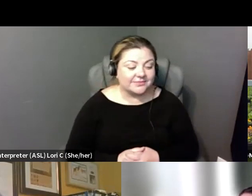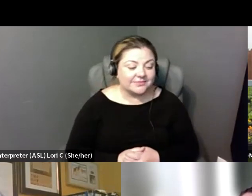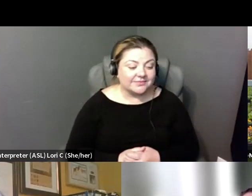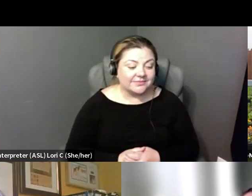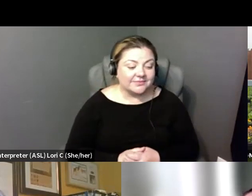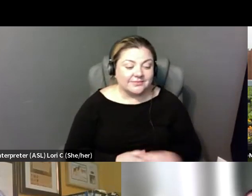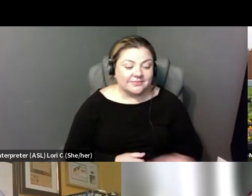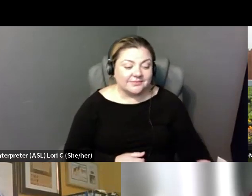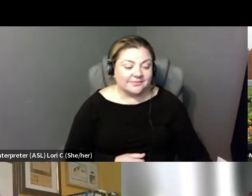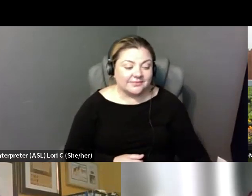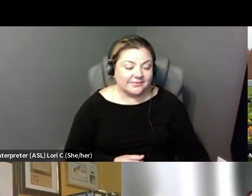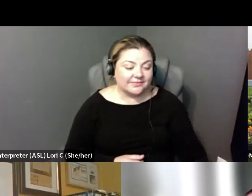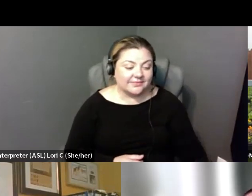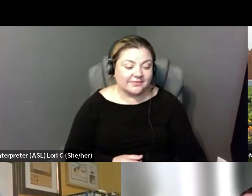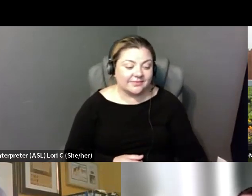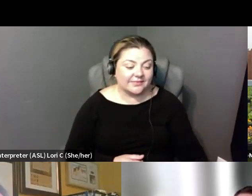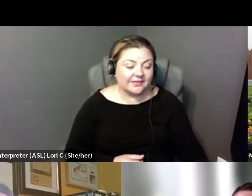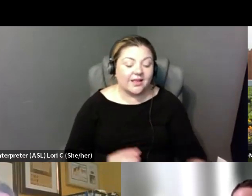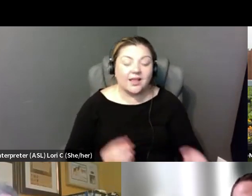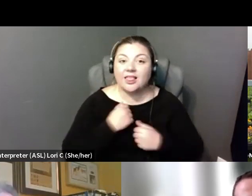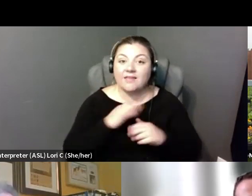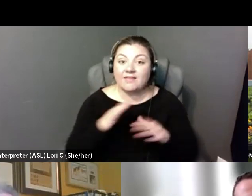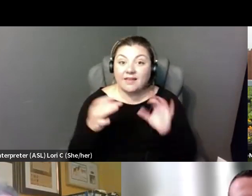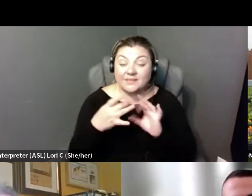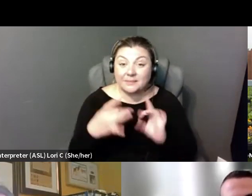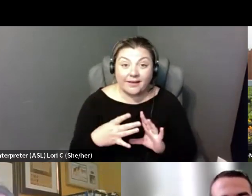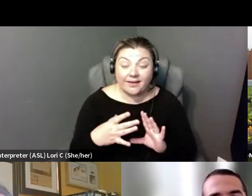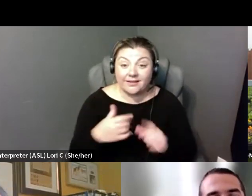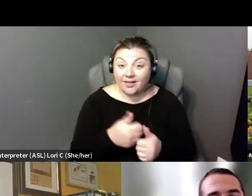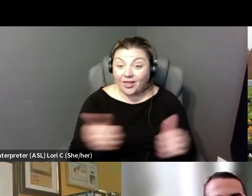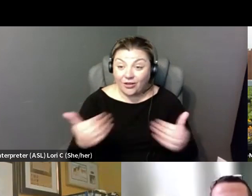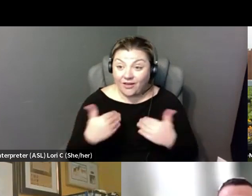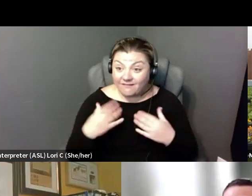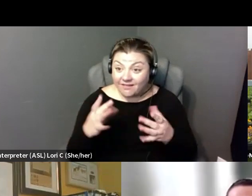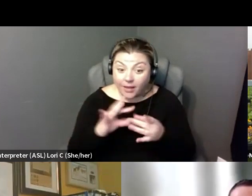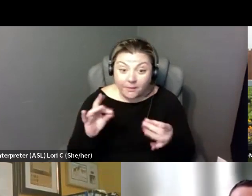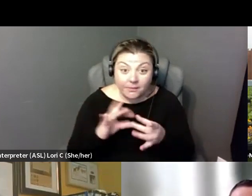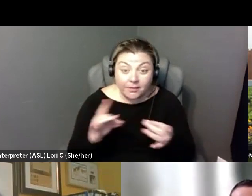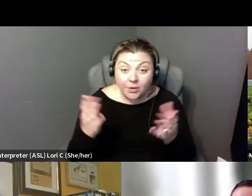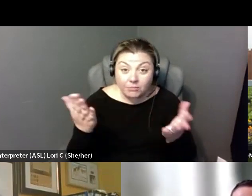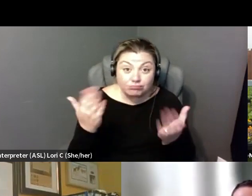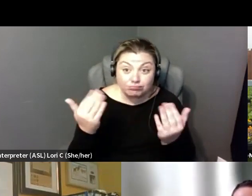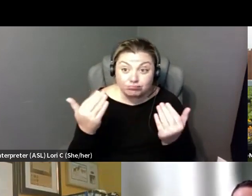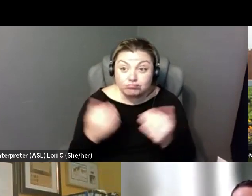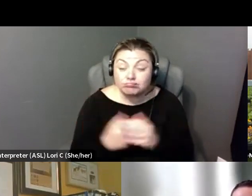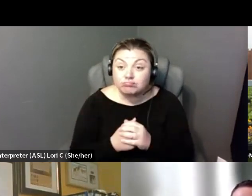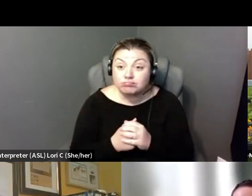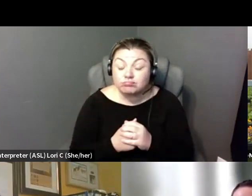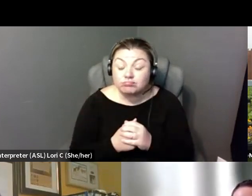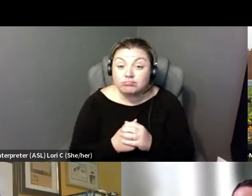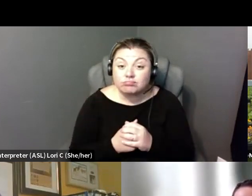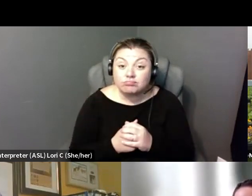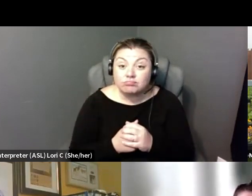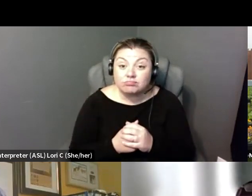Happy to take that kind of feedback publicly as well, if anyone else has things to share. Like I said, we are